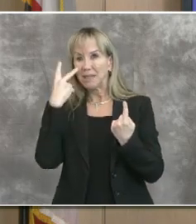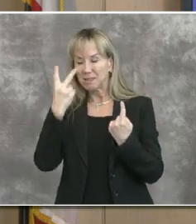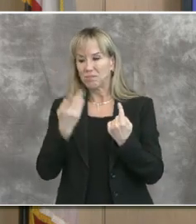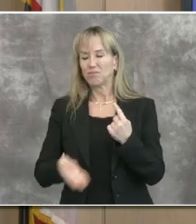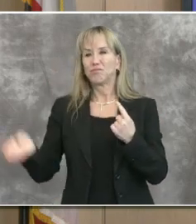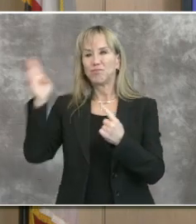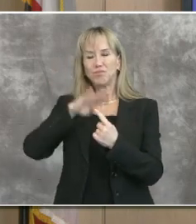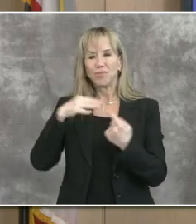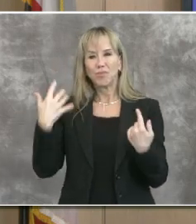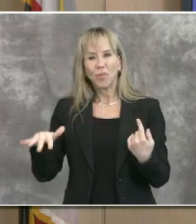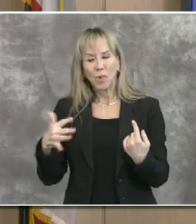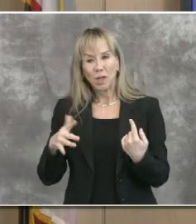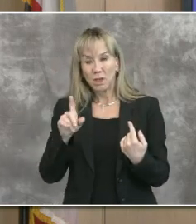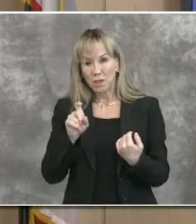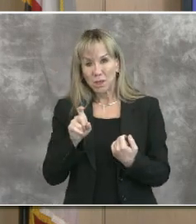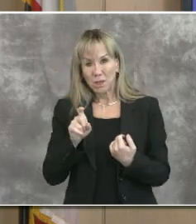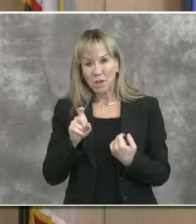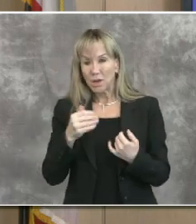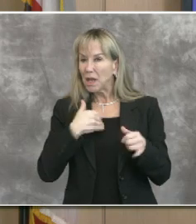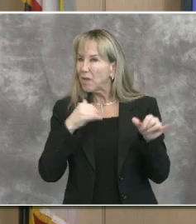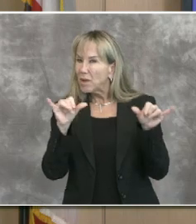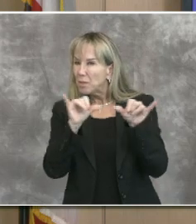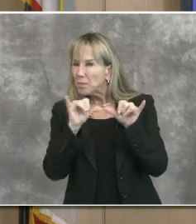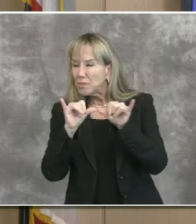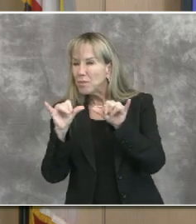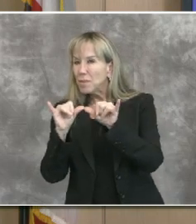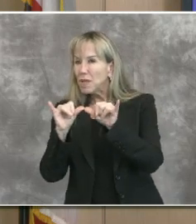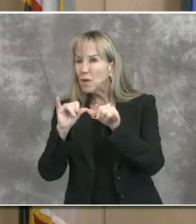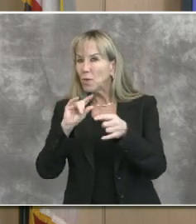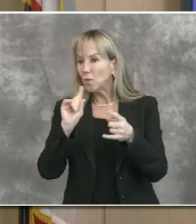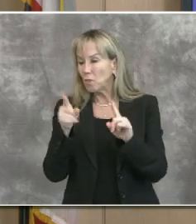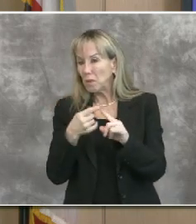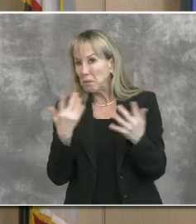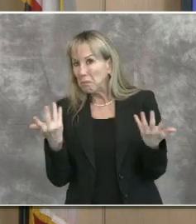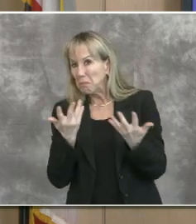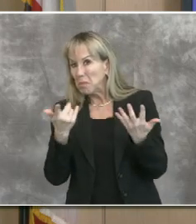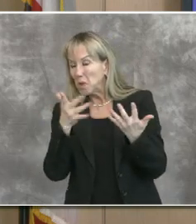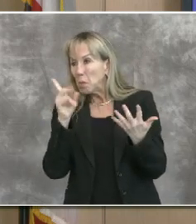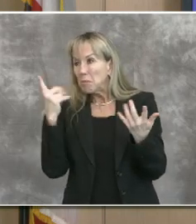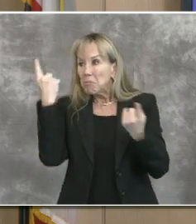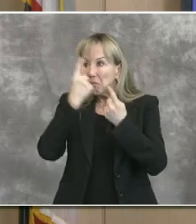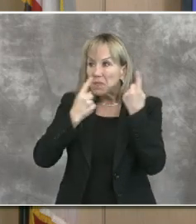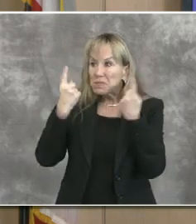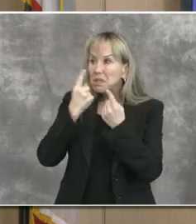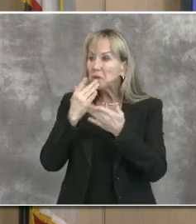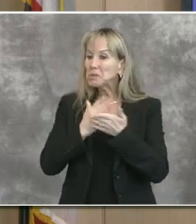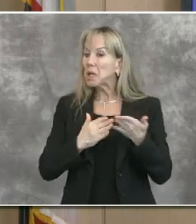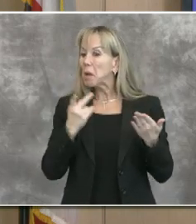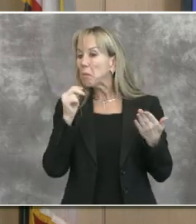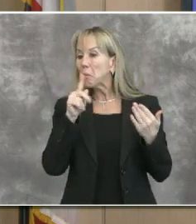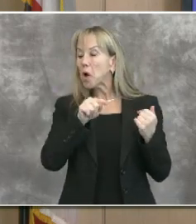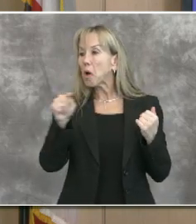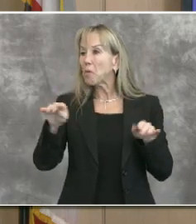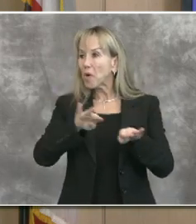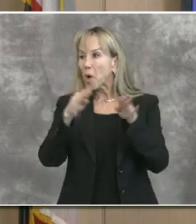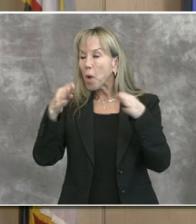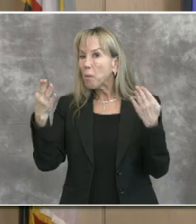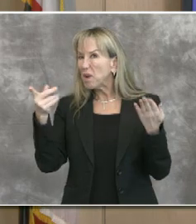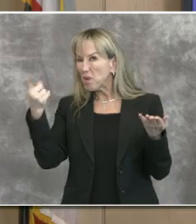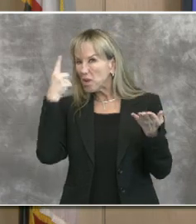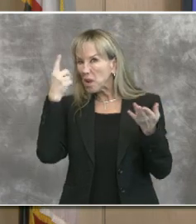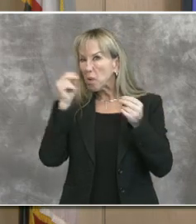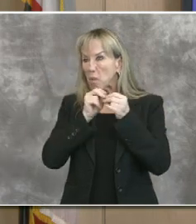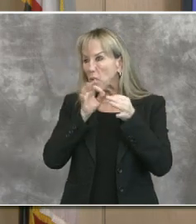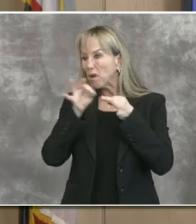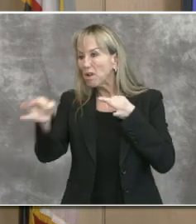coronavirus, is there a metric for when you might reconsider the opening of some of these parks, or push that back or delay, or maybe